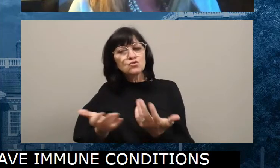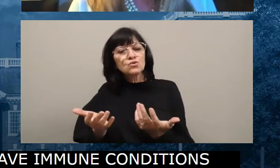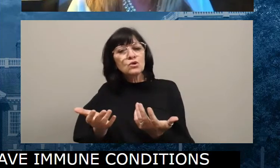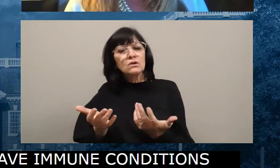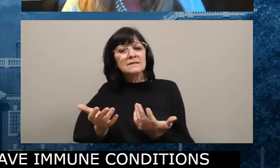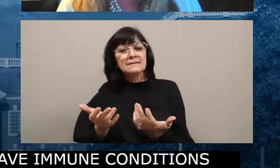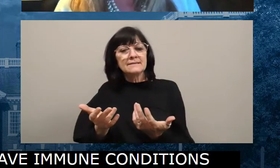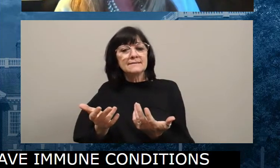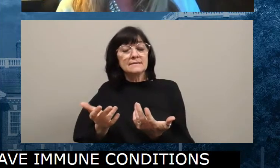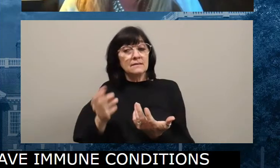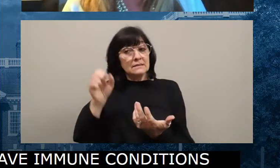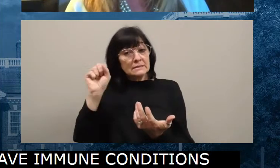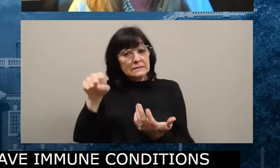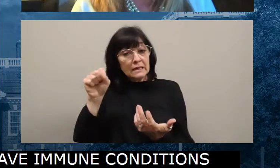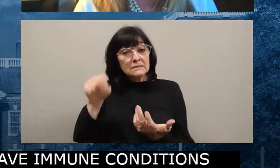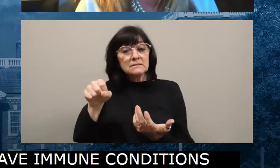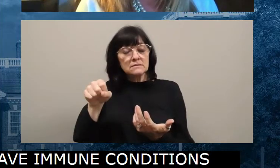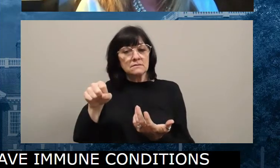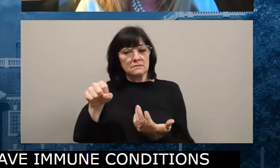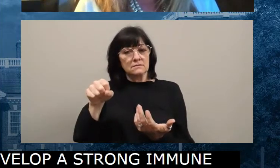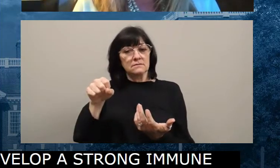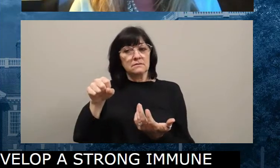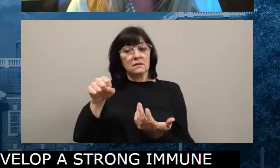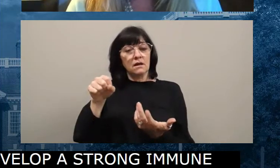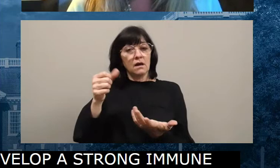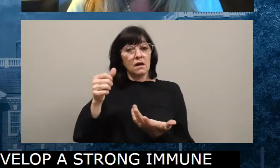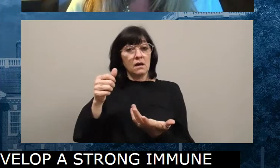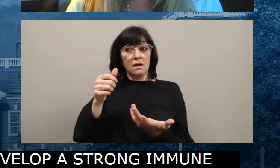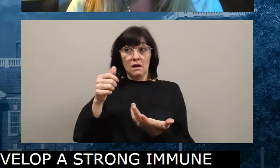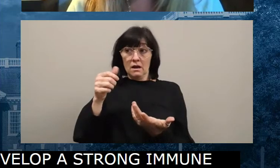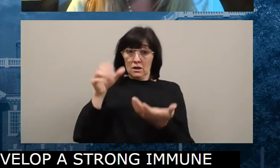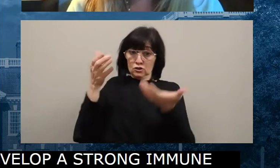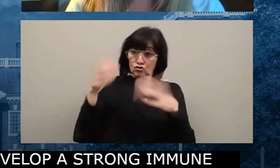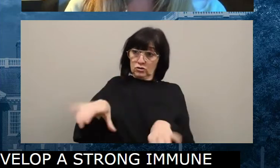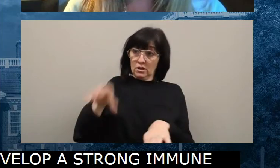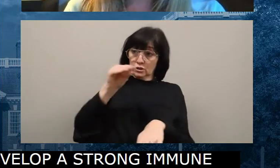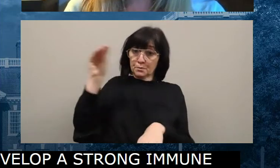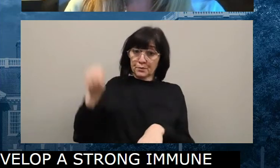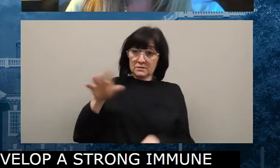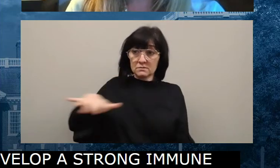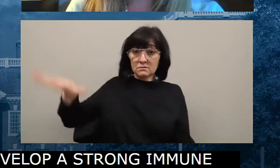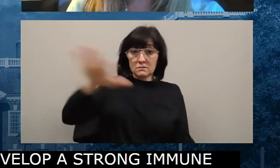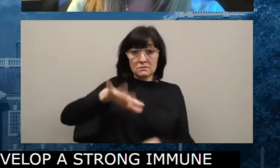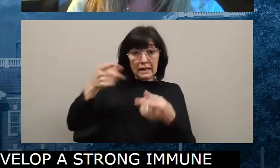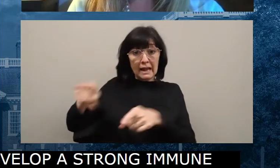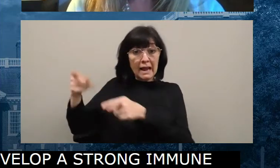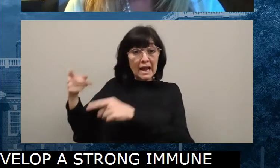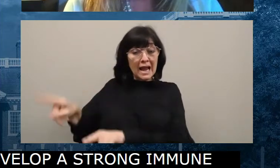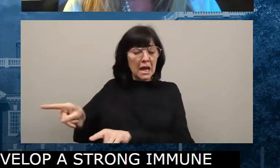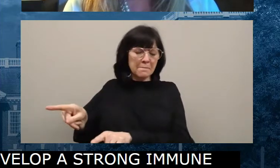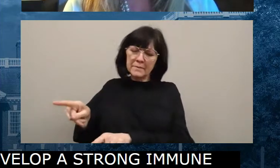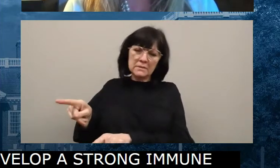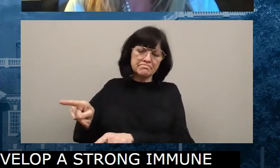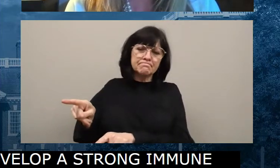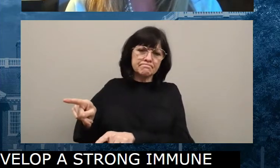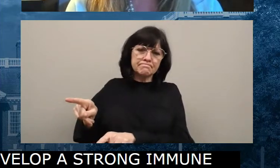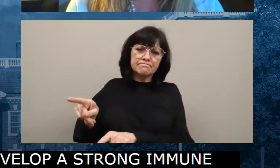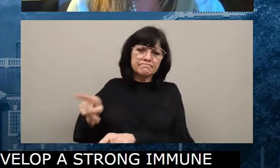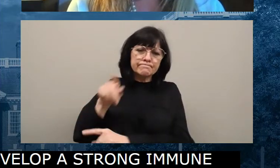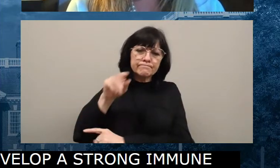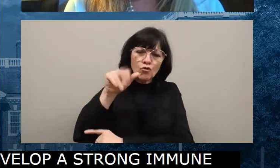So while it is significantly less likely, it is still possible to contract the virus after